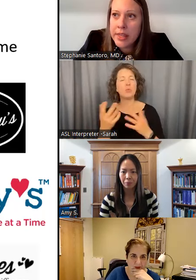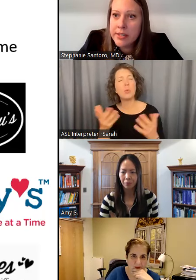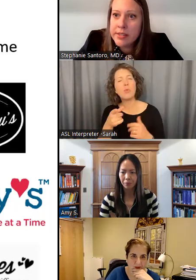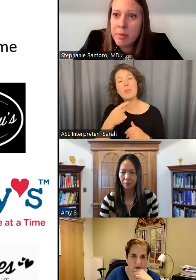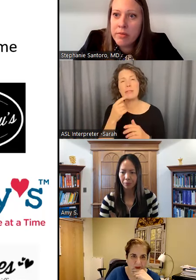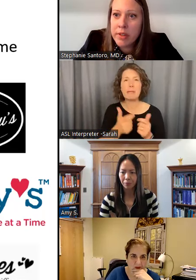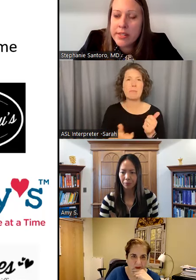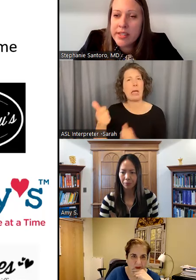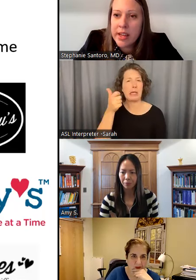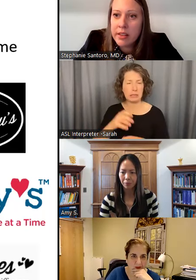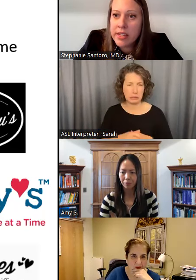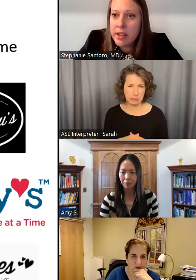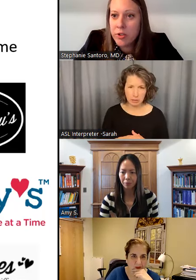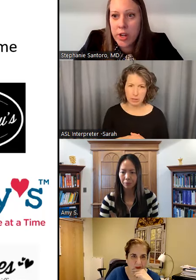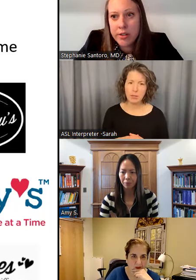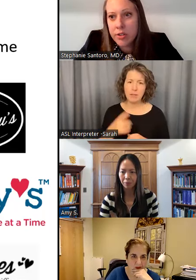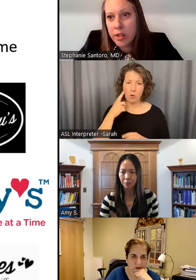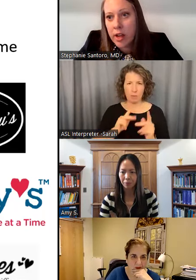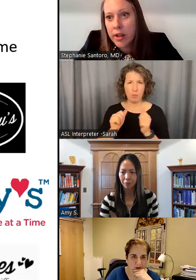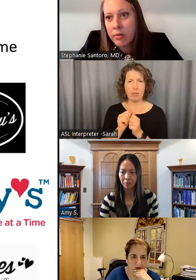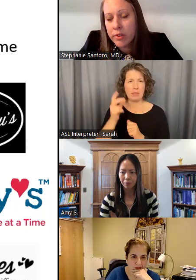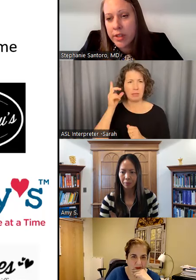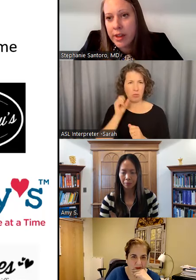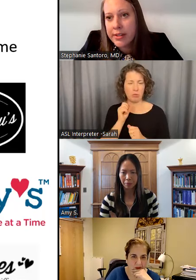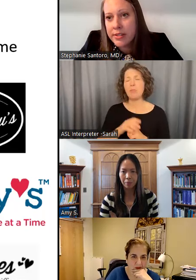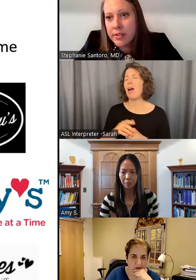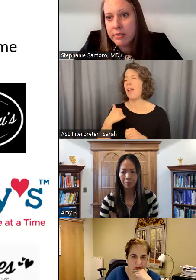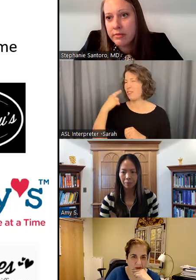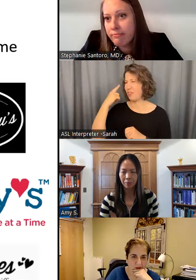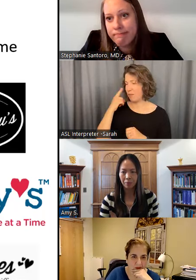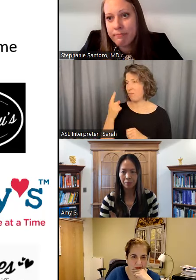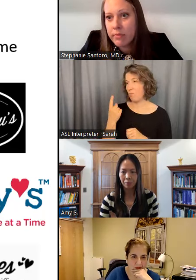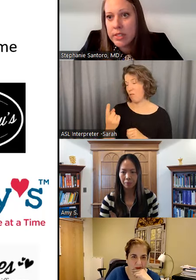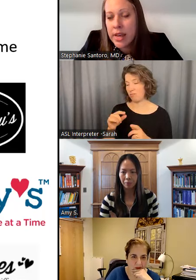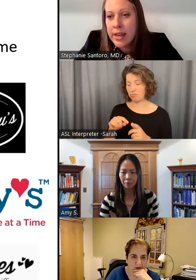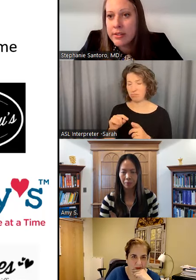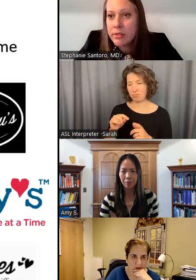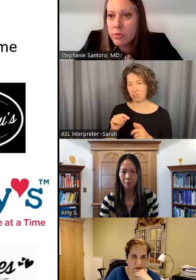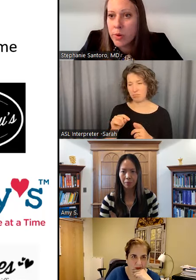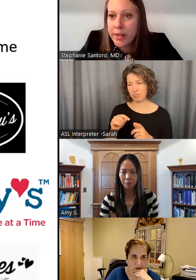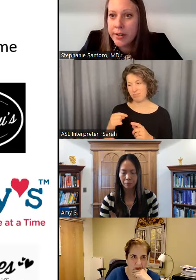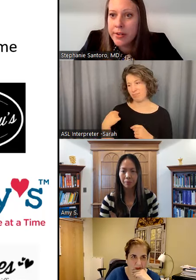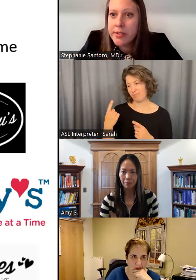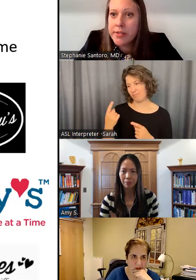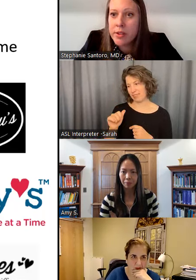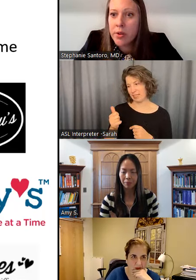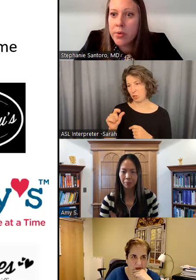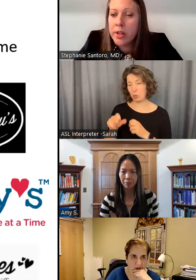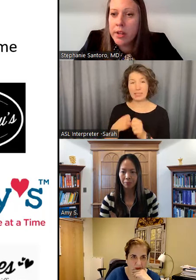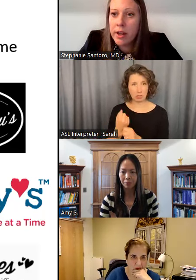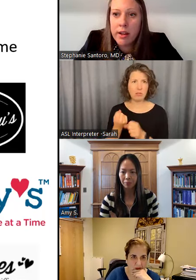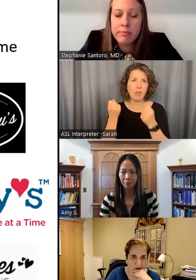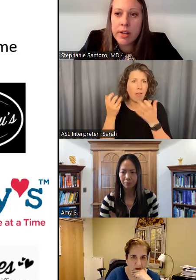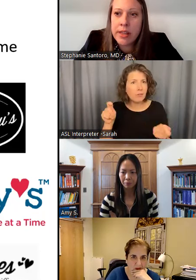Yeah, I think some of it is that things have changed a lot over the last 10, 20 years.